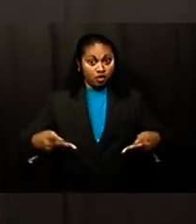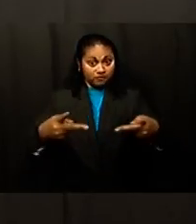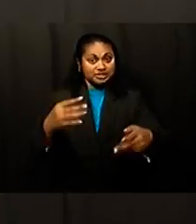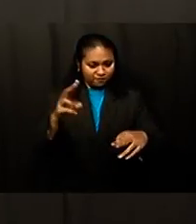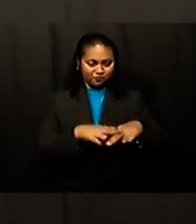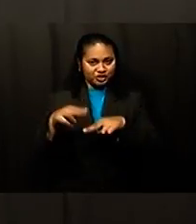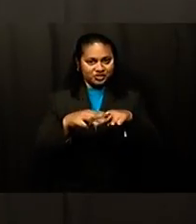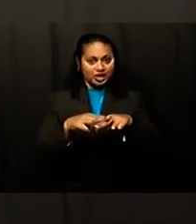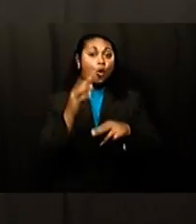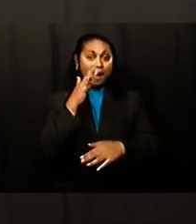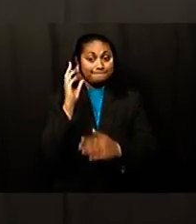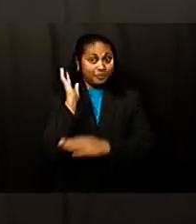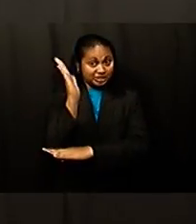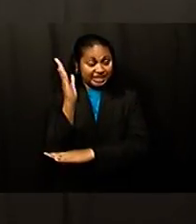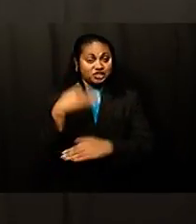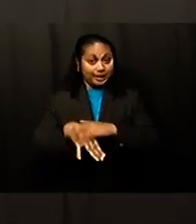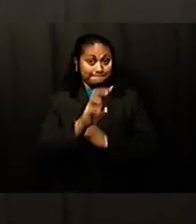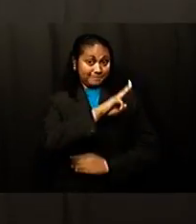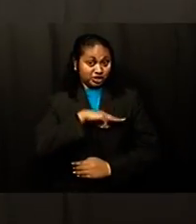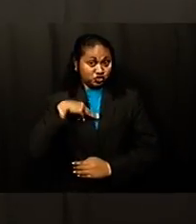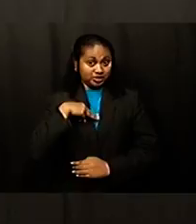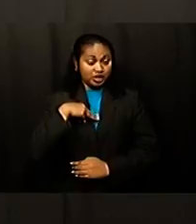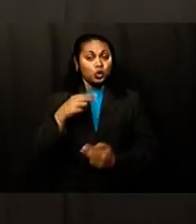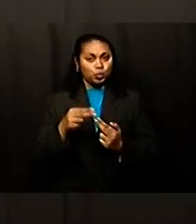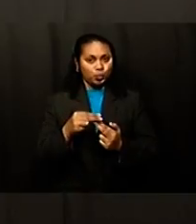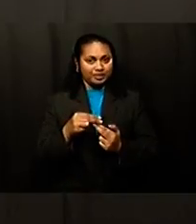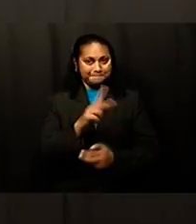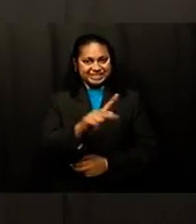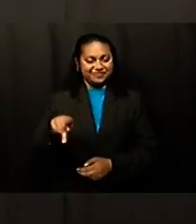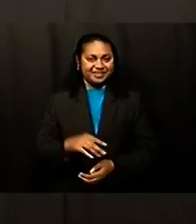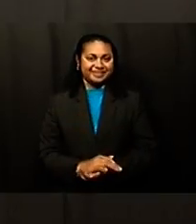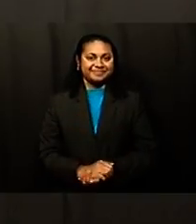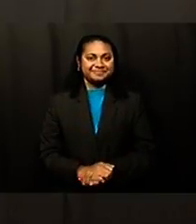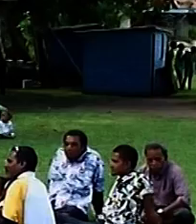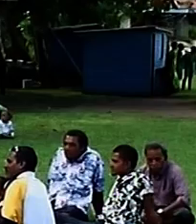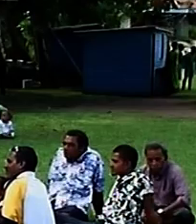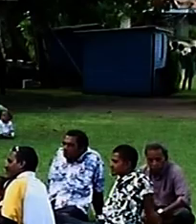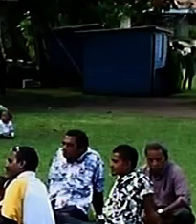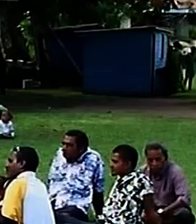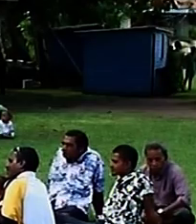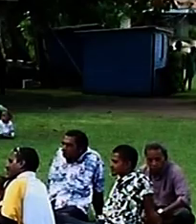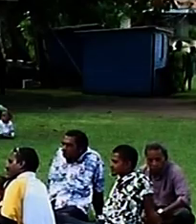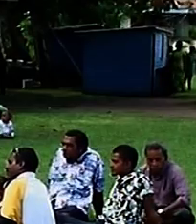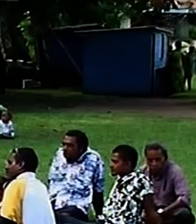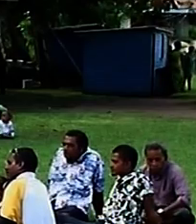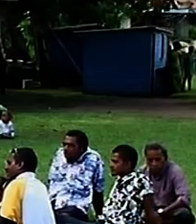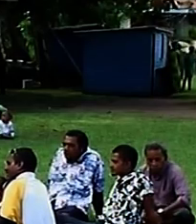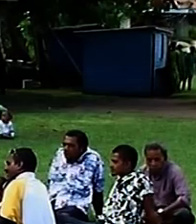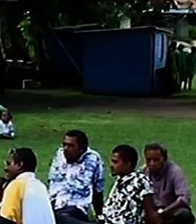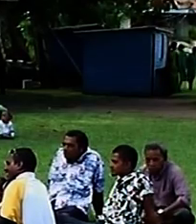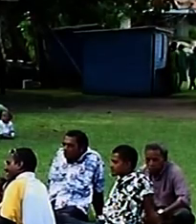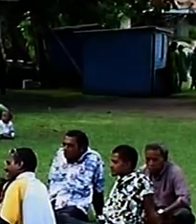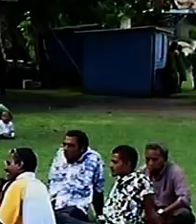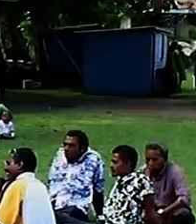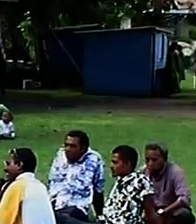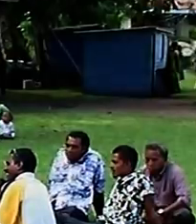country, came about after a presentation from the Ministry of Itoke Affairs and UNICEF Pacific. The presentation highlighted the